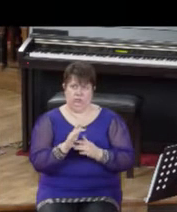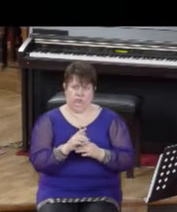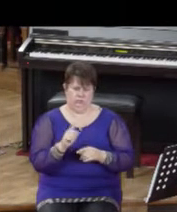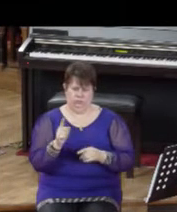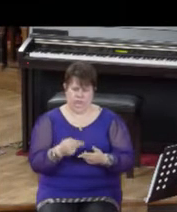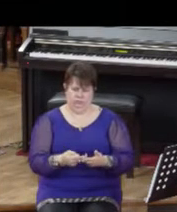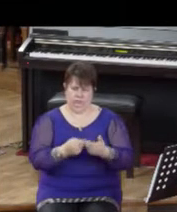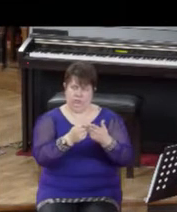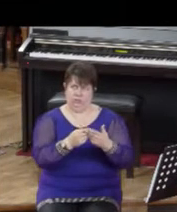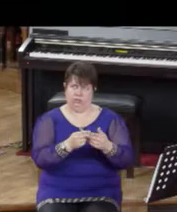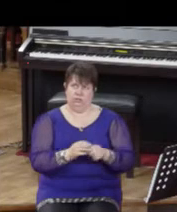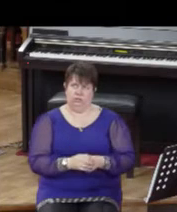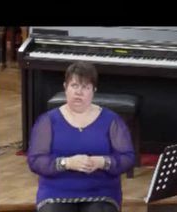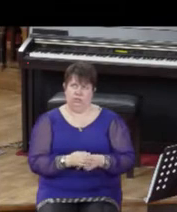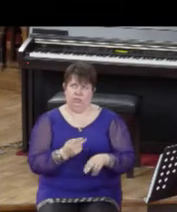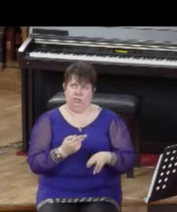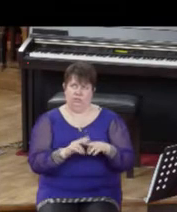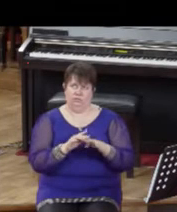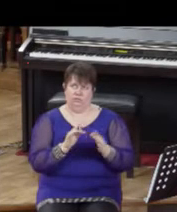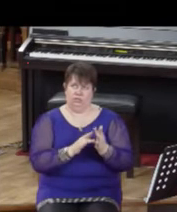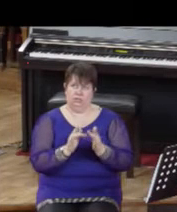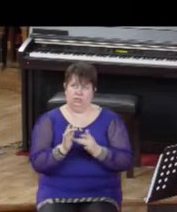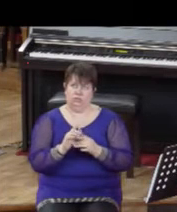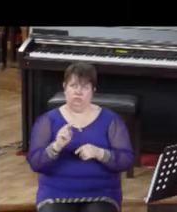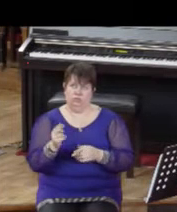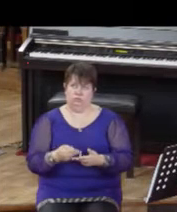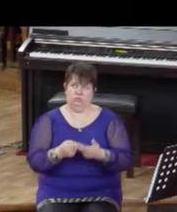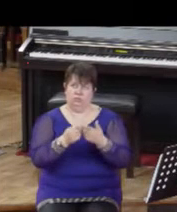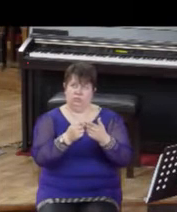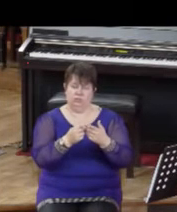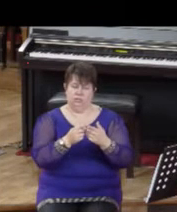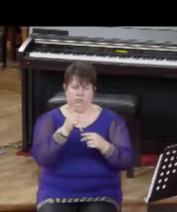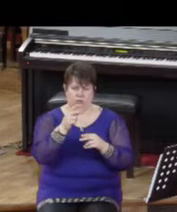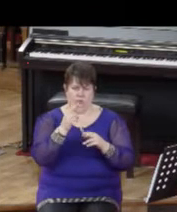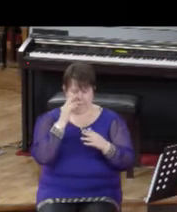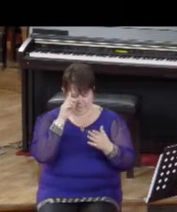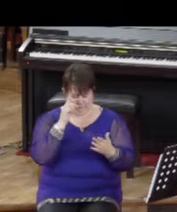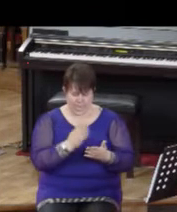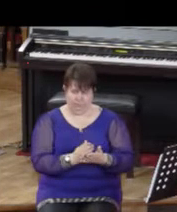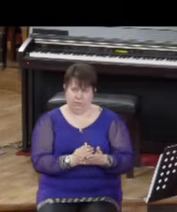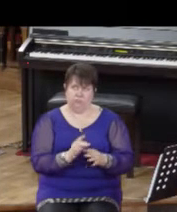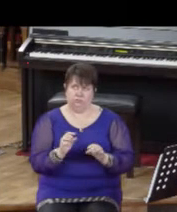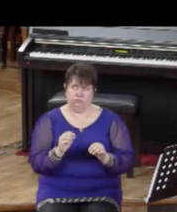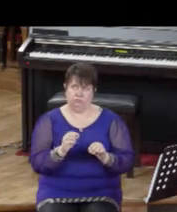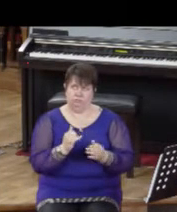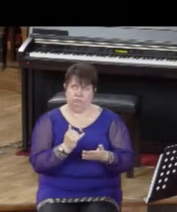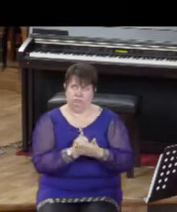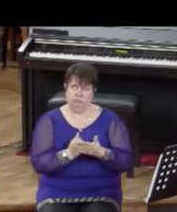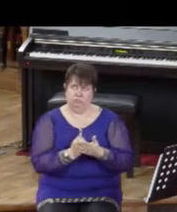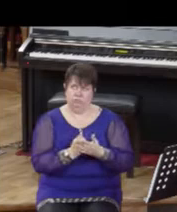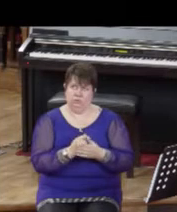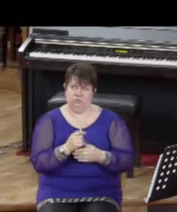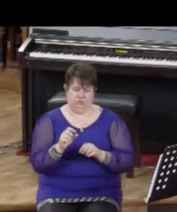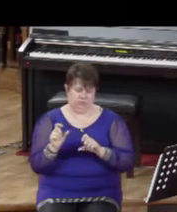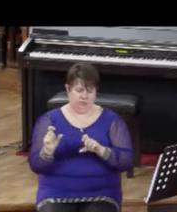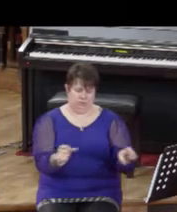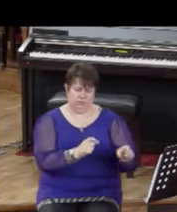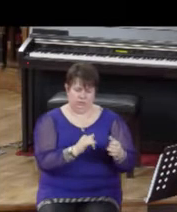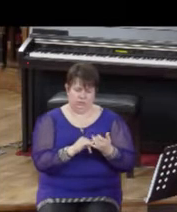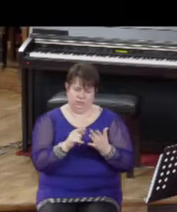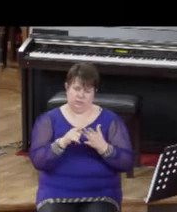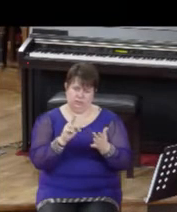not been raised either. And if Christ has not been raised, your faith is futile. You are still in your